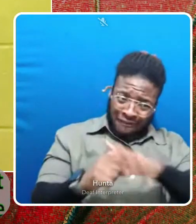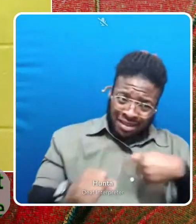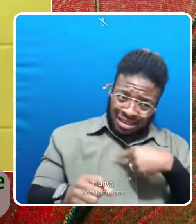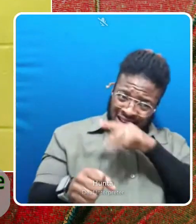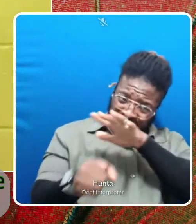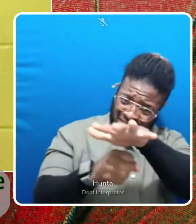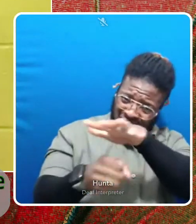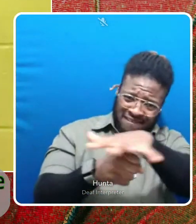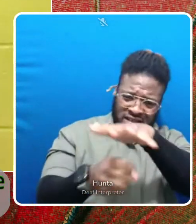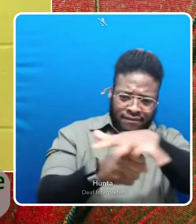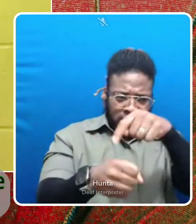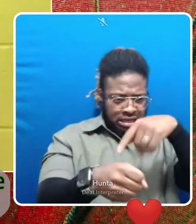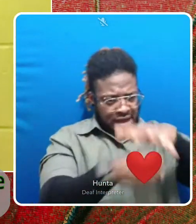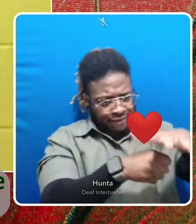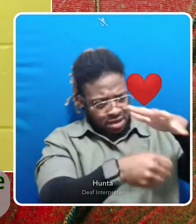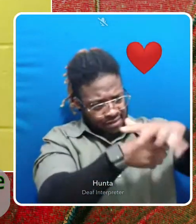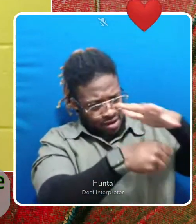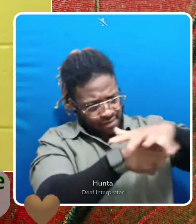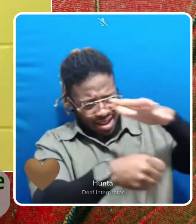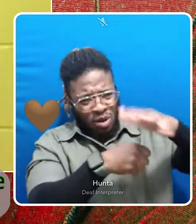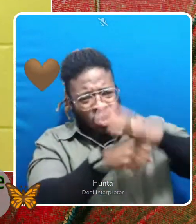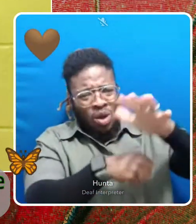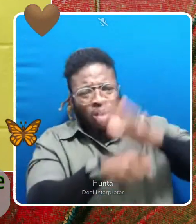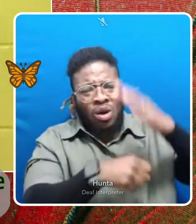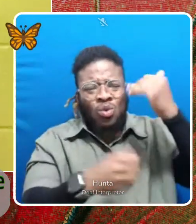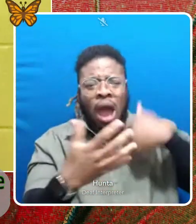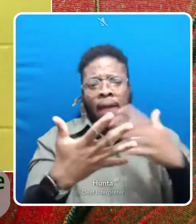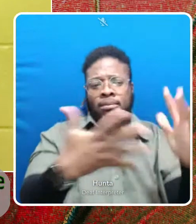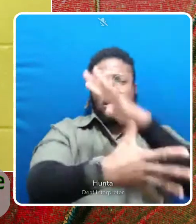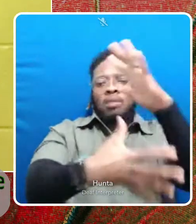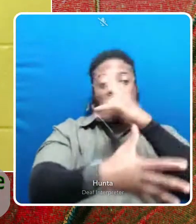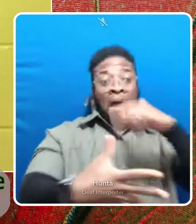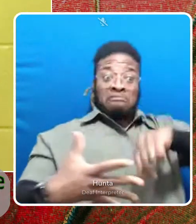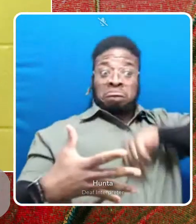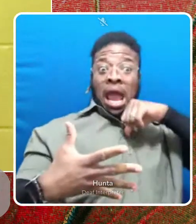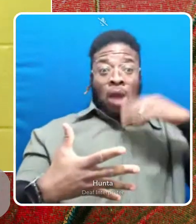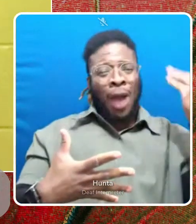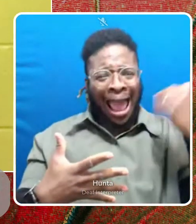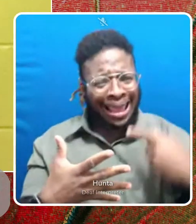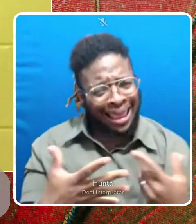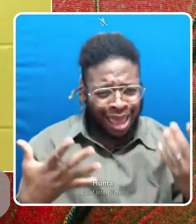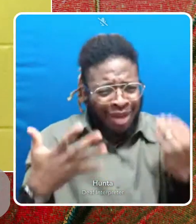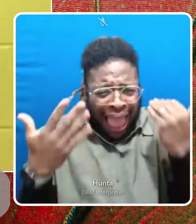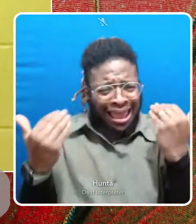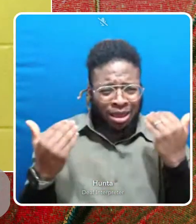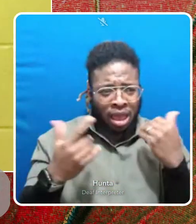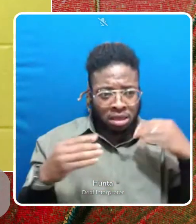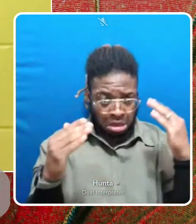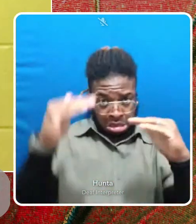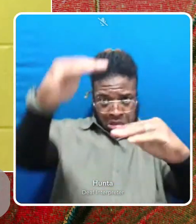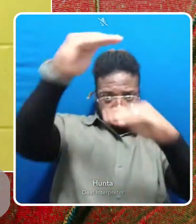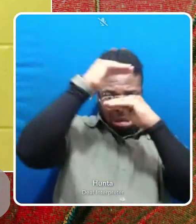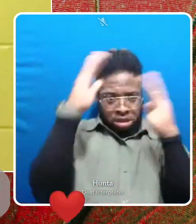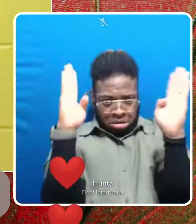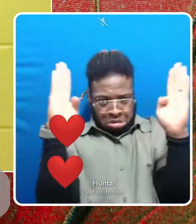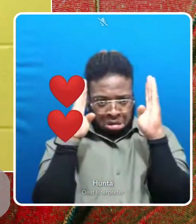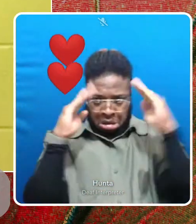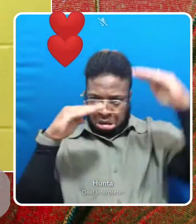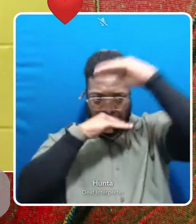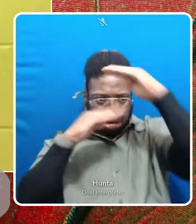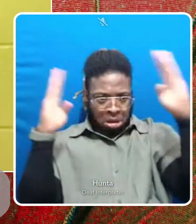proud? There aren't. I'm outside the box, but there's absolutely no reason for you to shove it full of this junk like it's